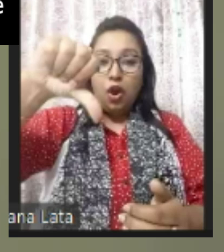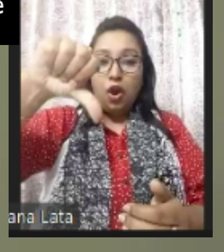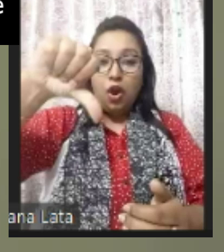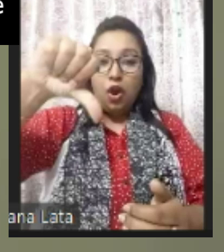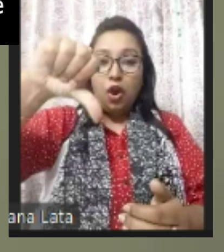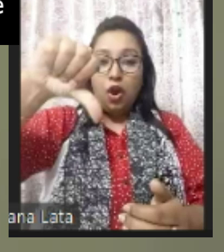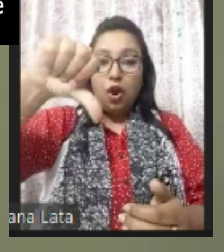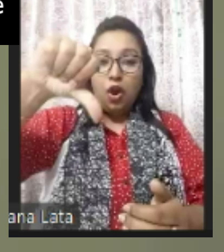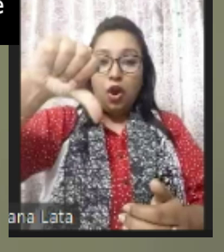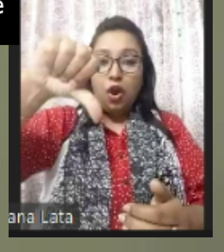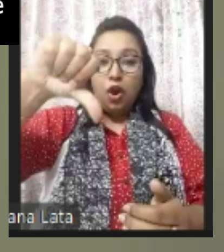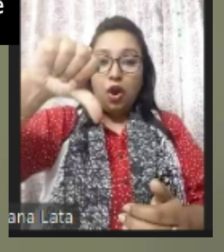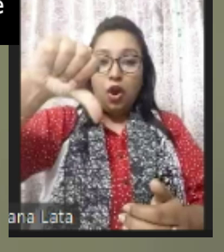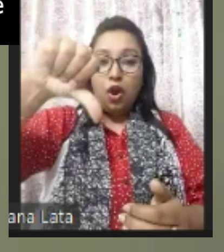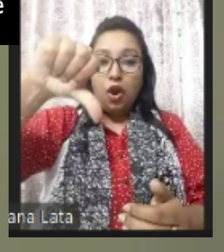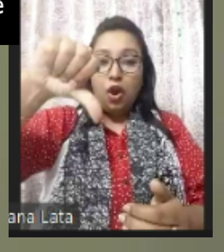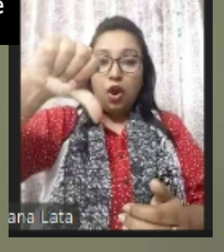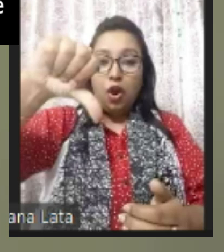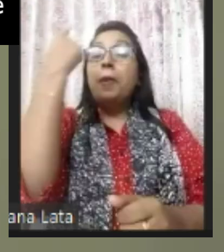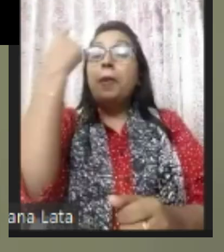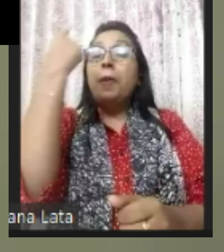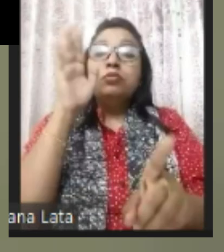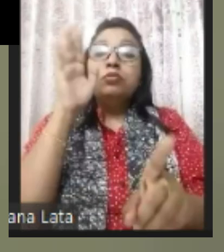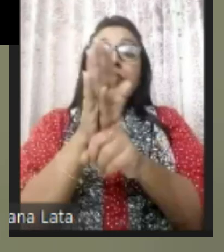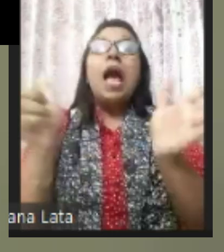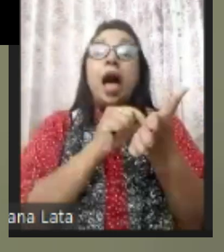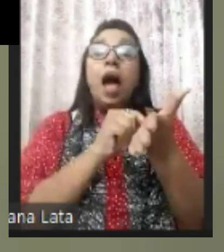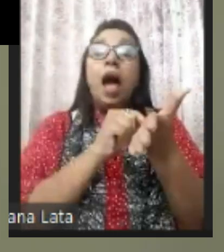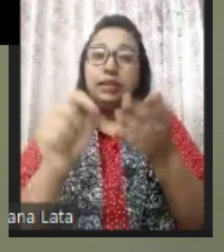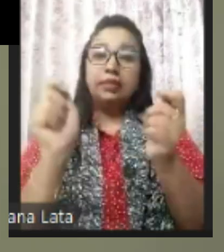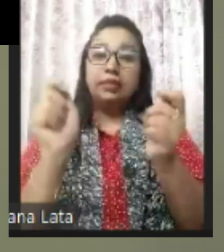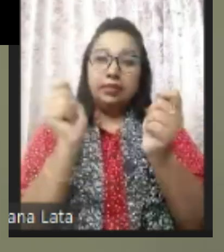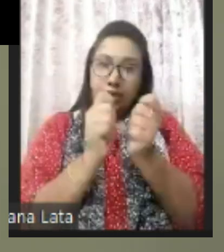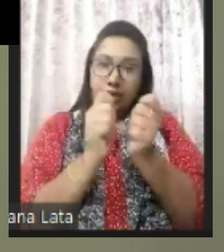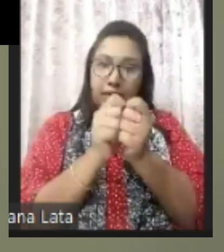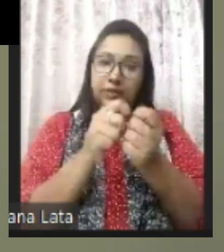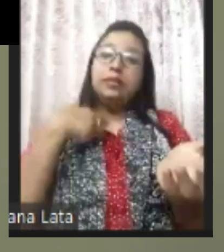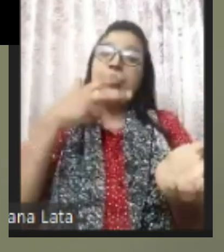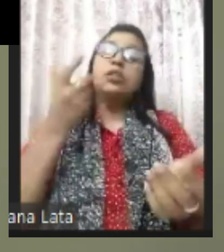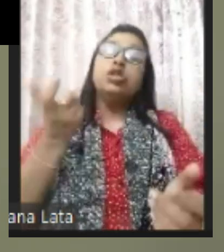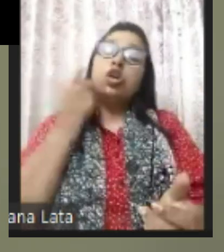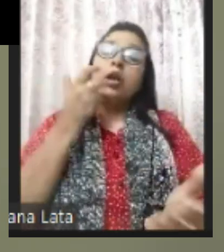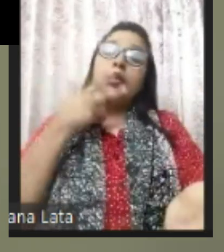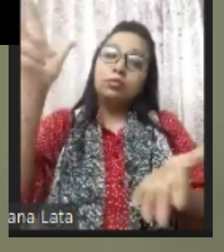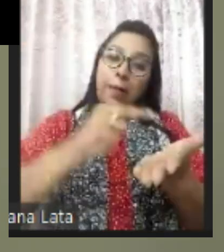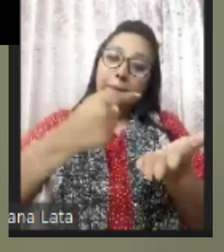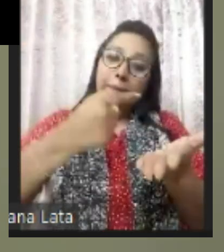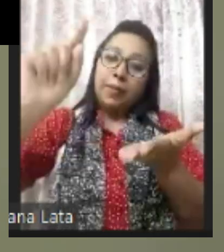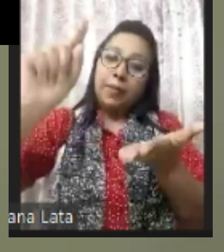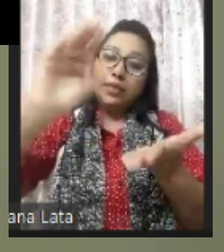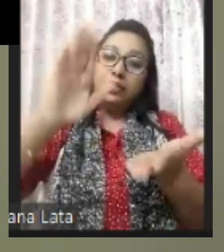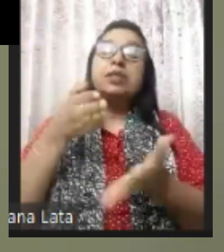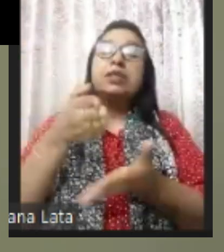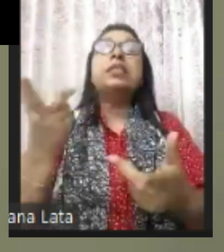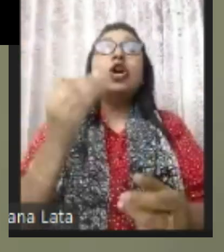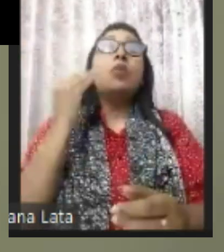where the issue of inclusive digital services and accessibility of persons with disabilities and digital services are ensured. We also